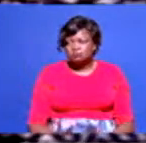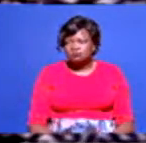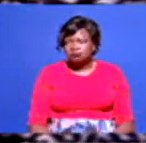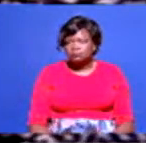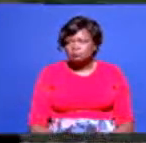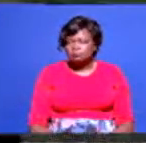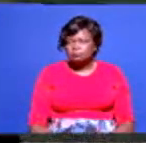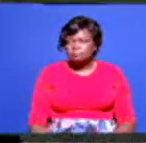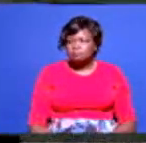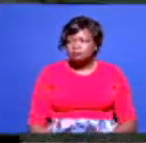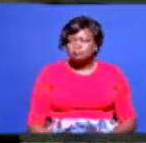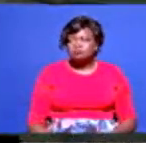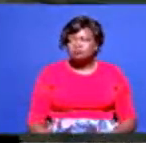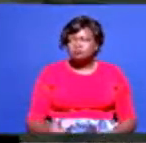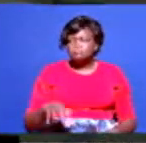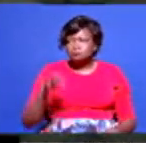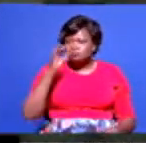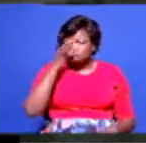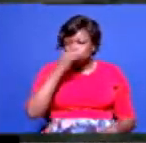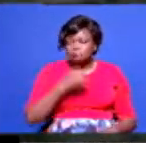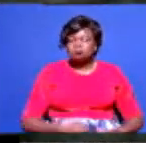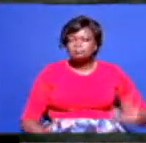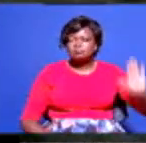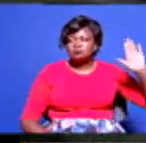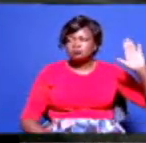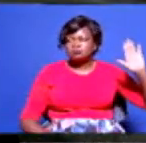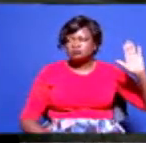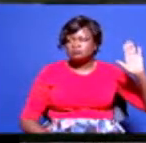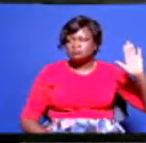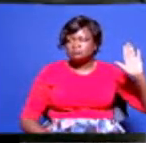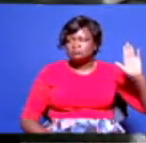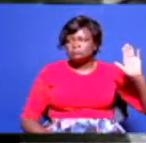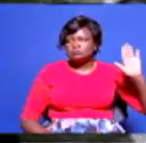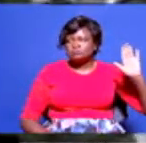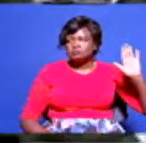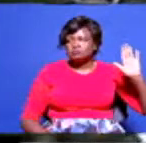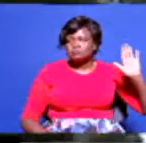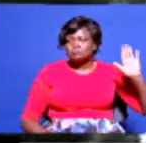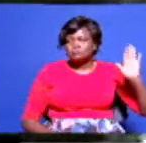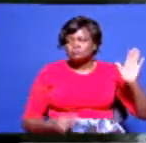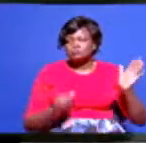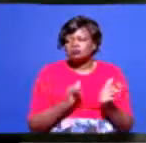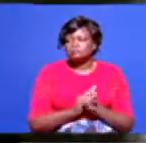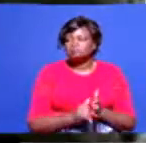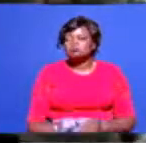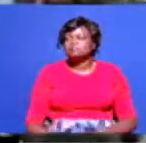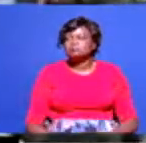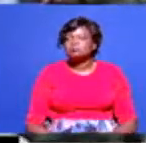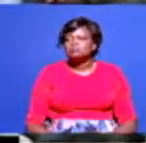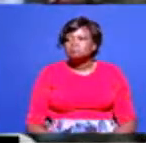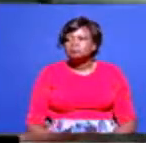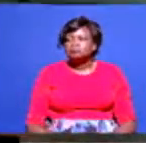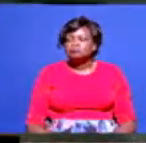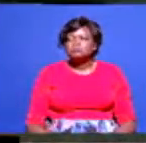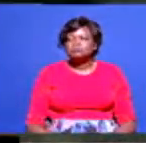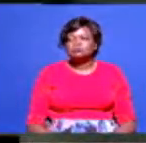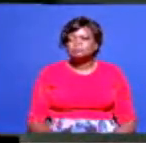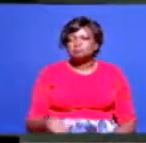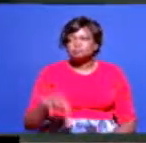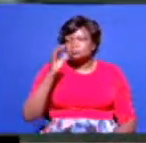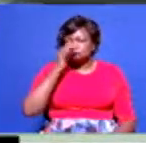Mwai Kibaki, na apa kwamba. Emilio Stanley Mwai Kibaki was born